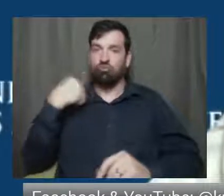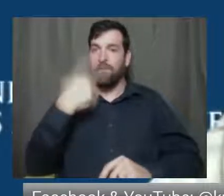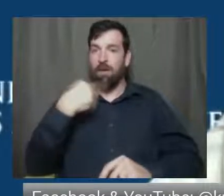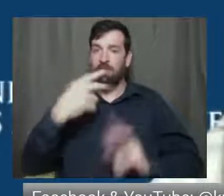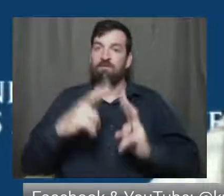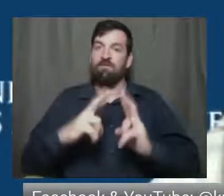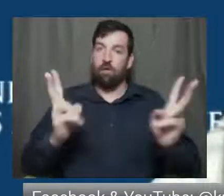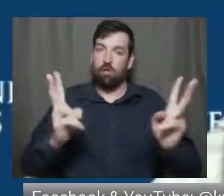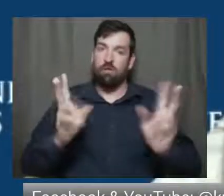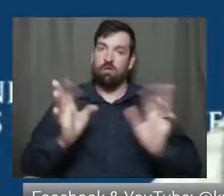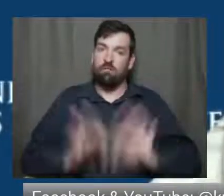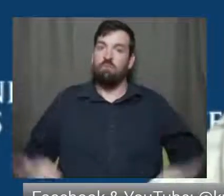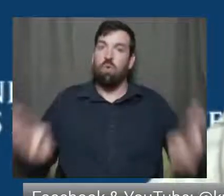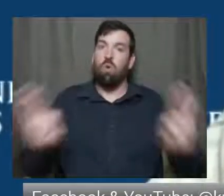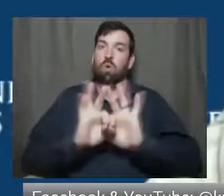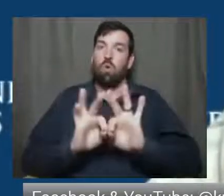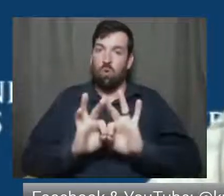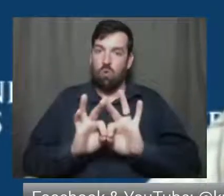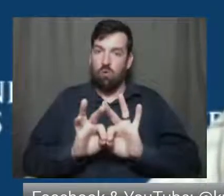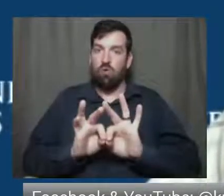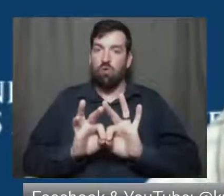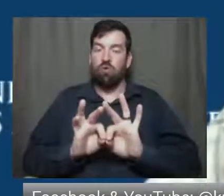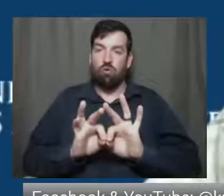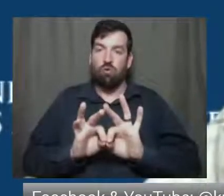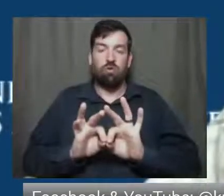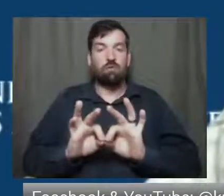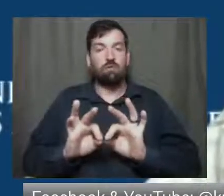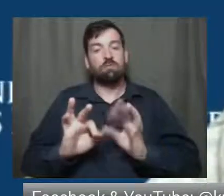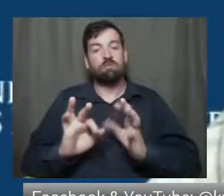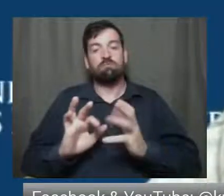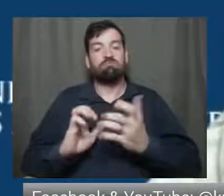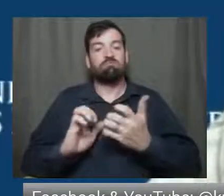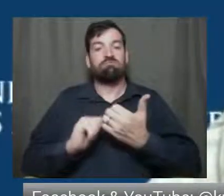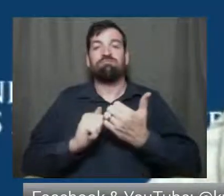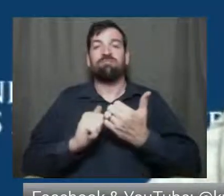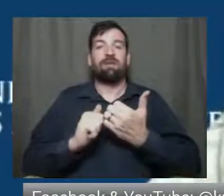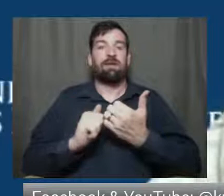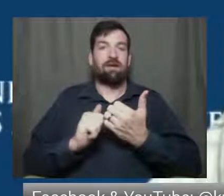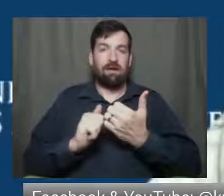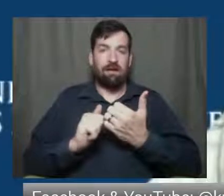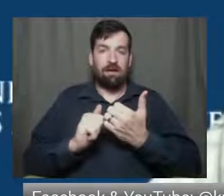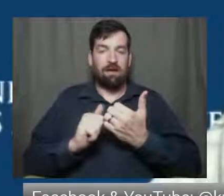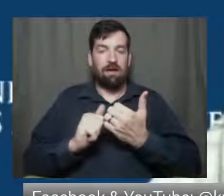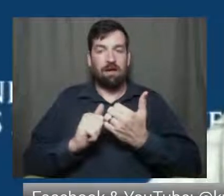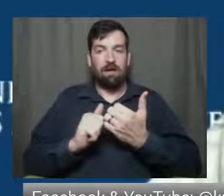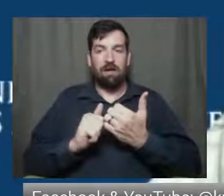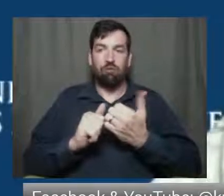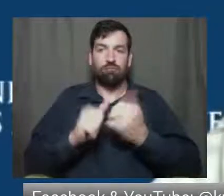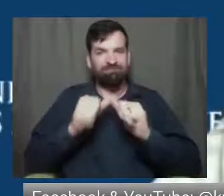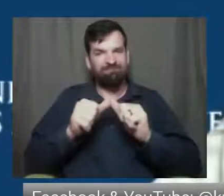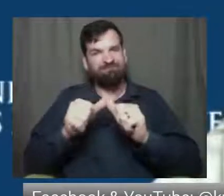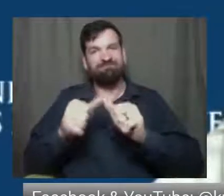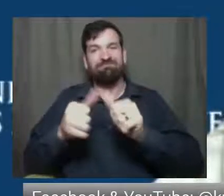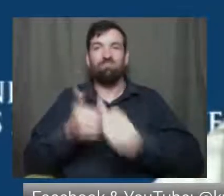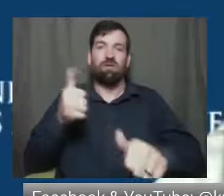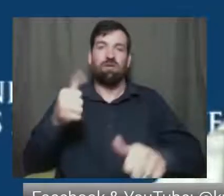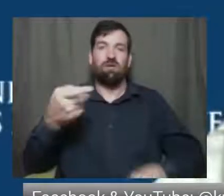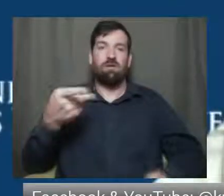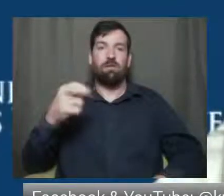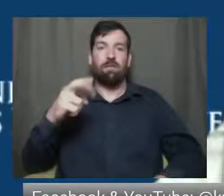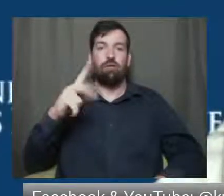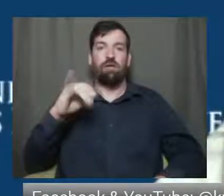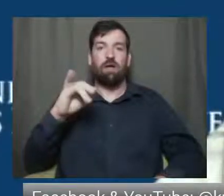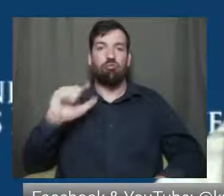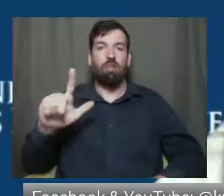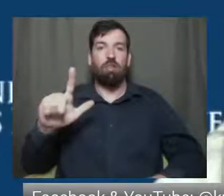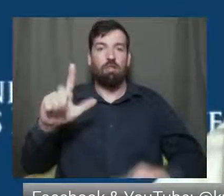very important aspect on how we have to continue to prevent periodontal disease and